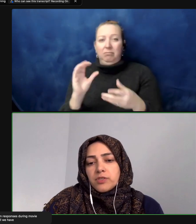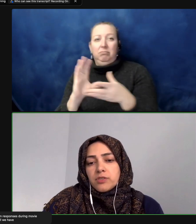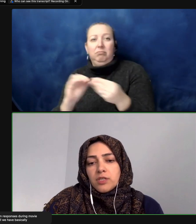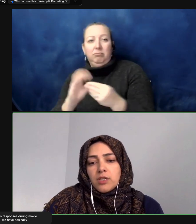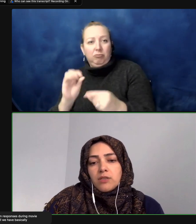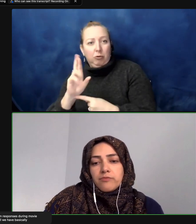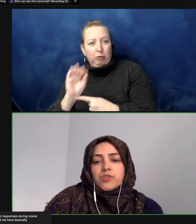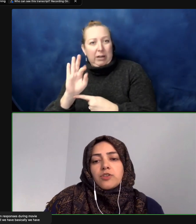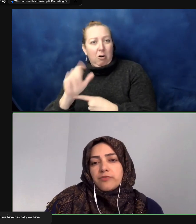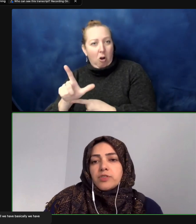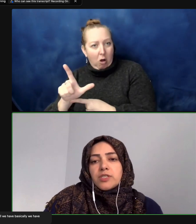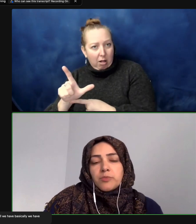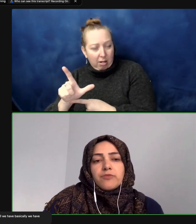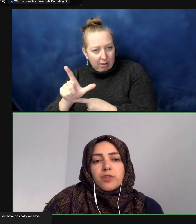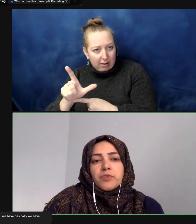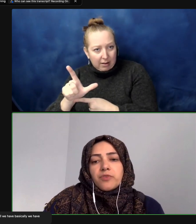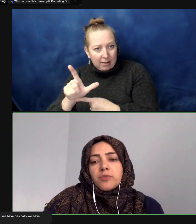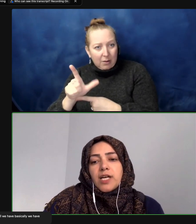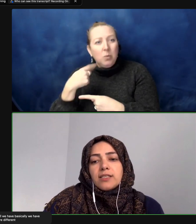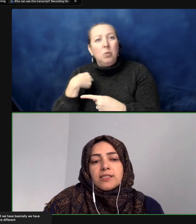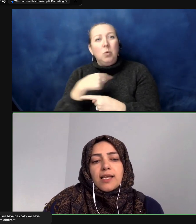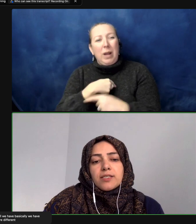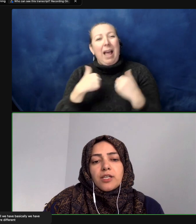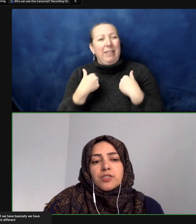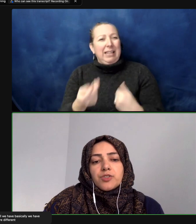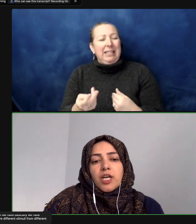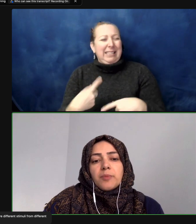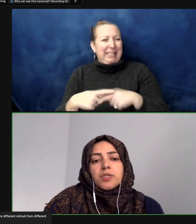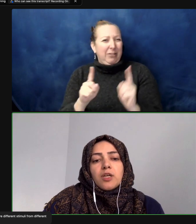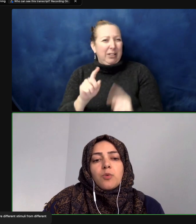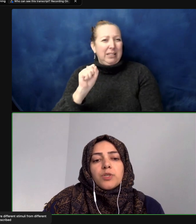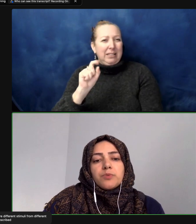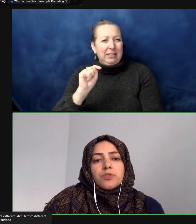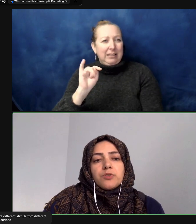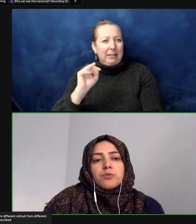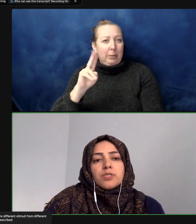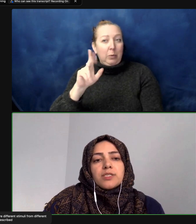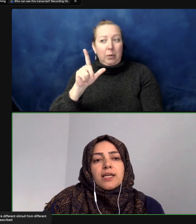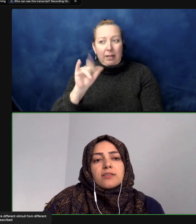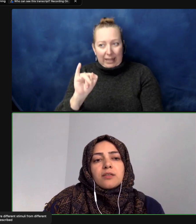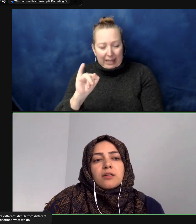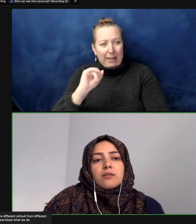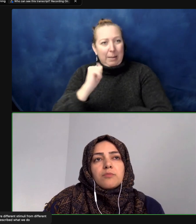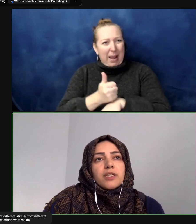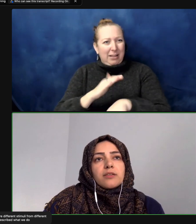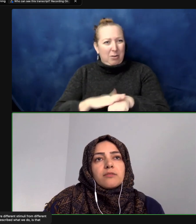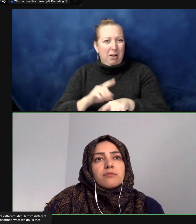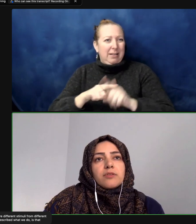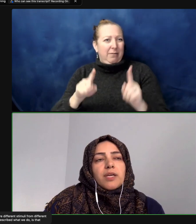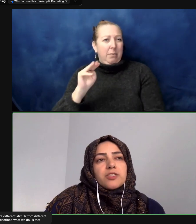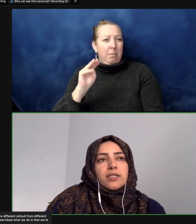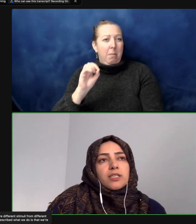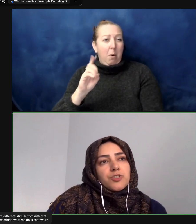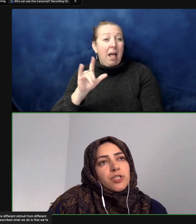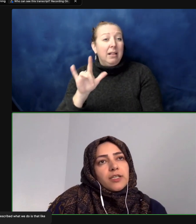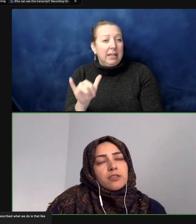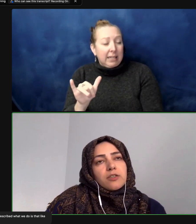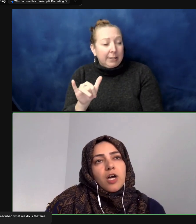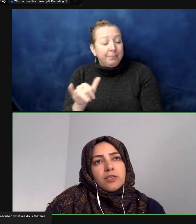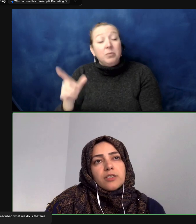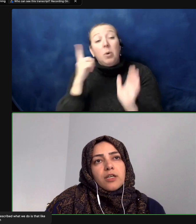we have different stimuli from different modalities, as I described. What we do is that imagine that